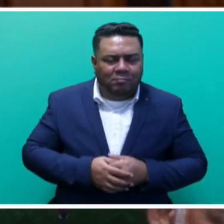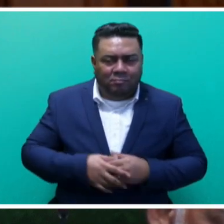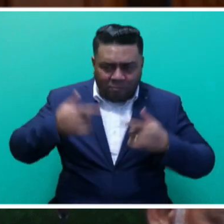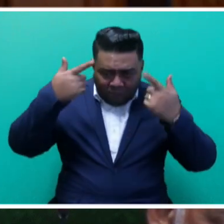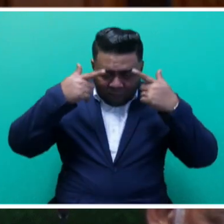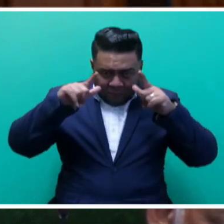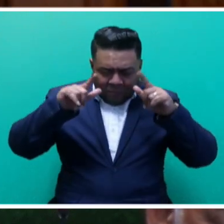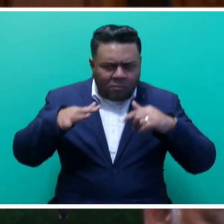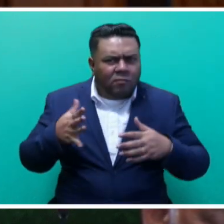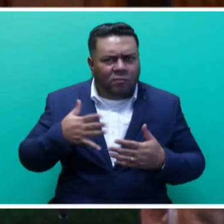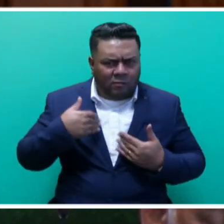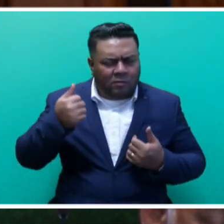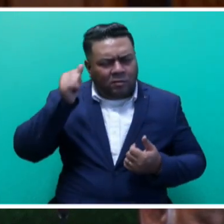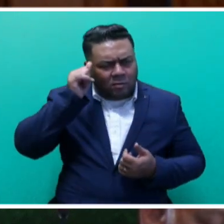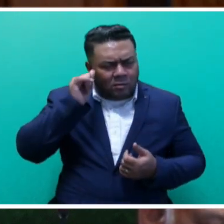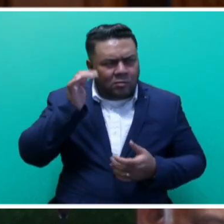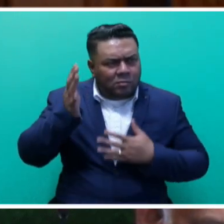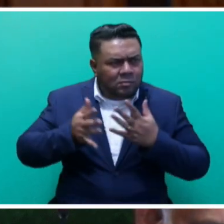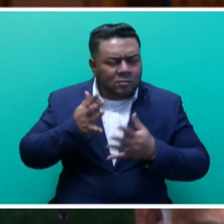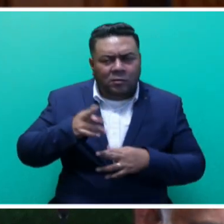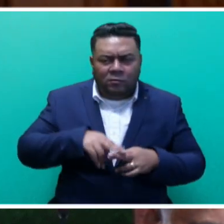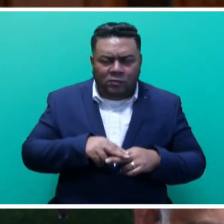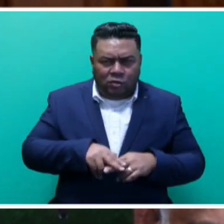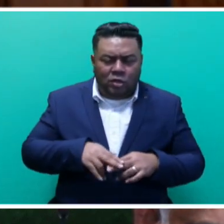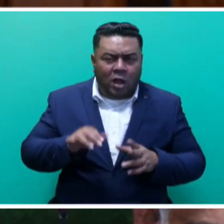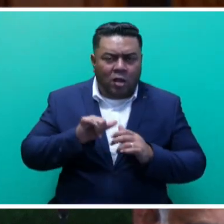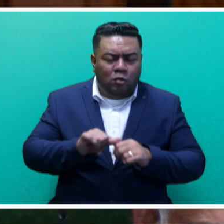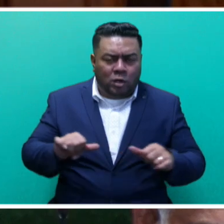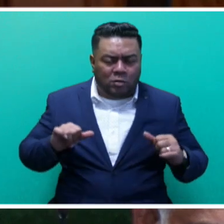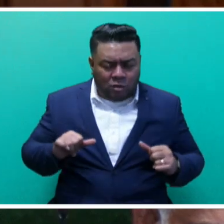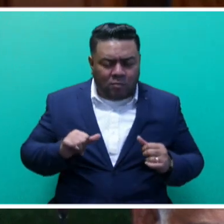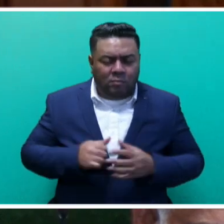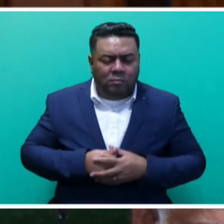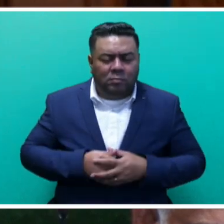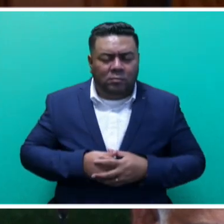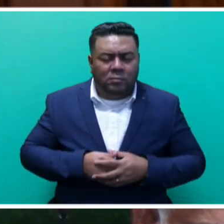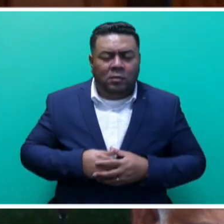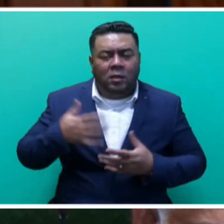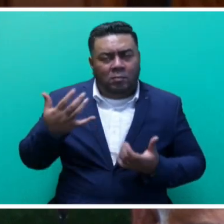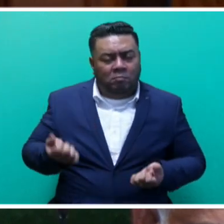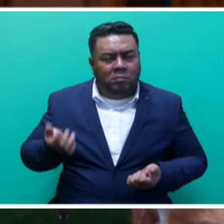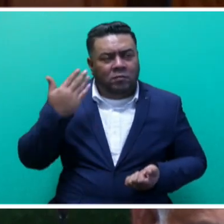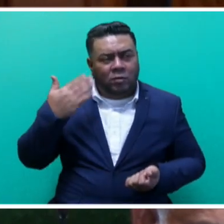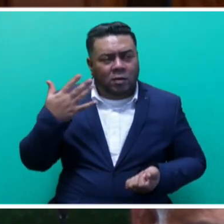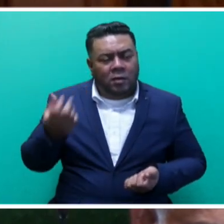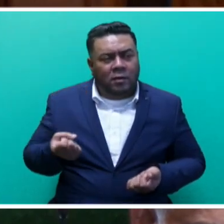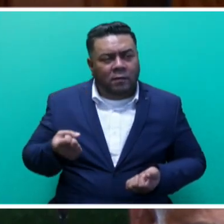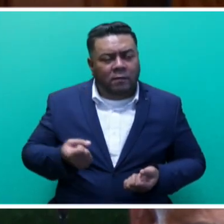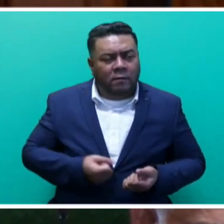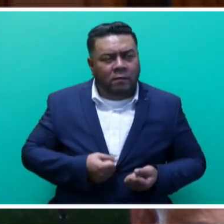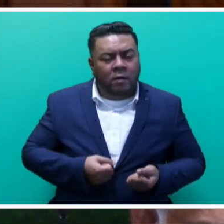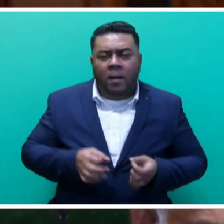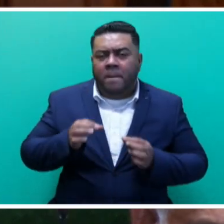well-known story in Fiji agriculture. There used to be a beef